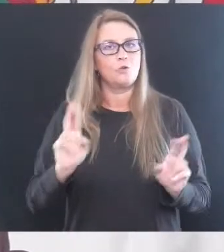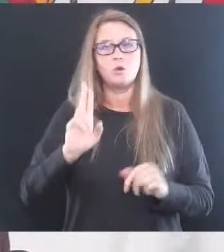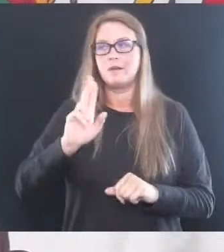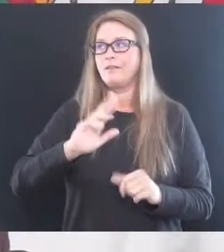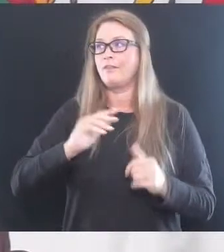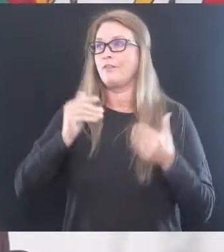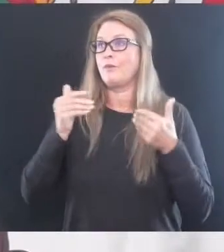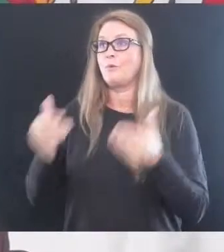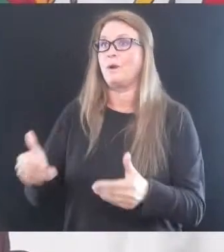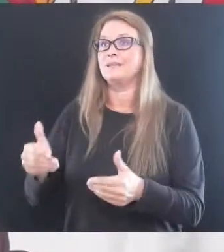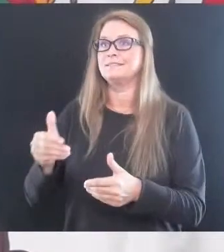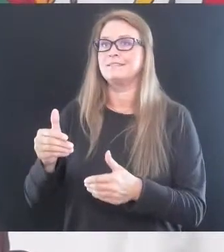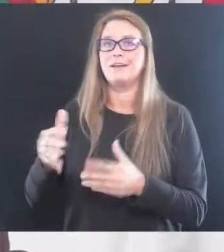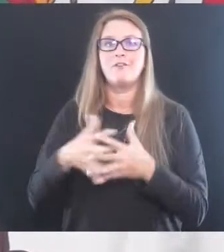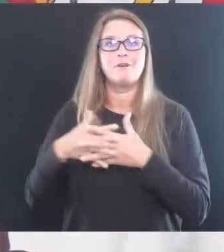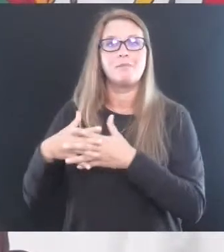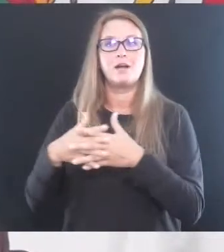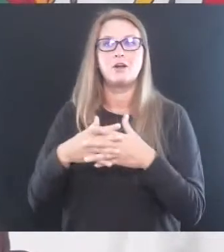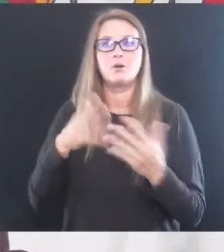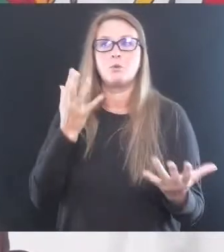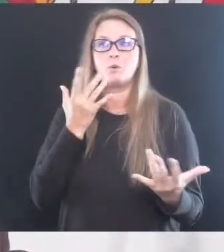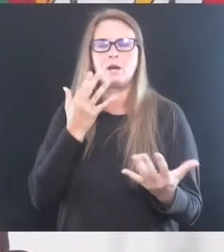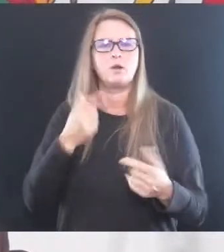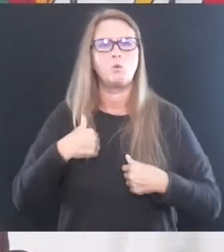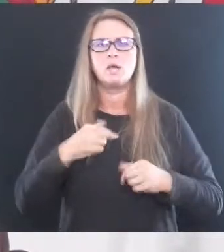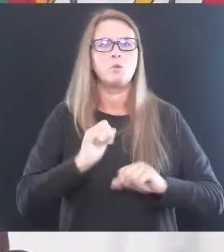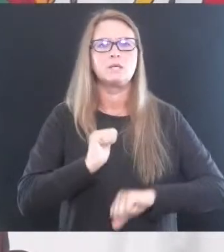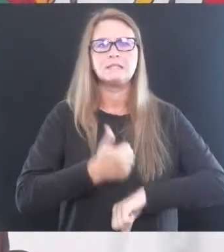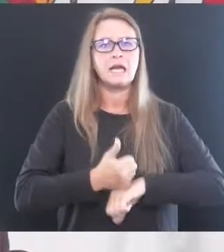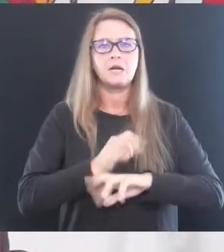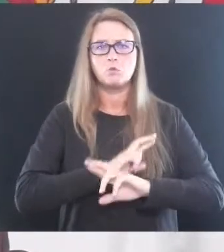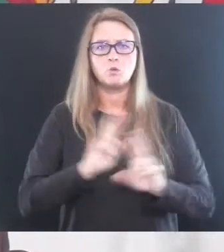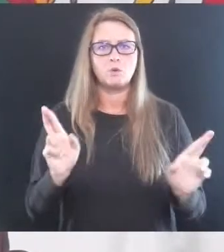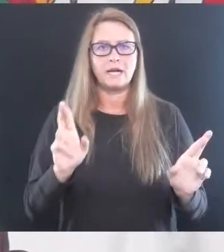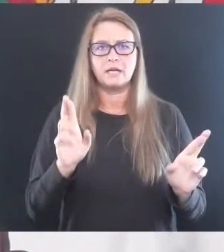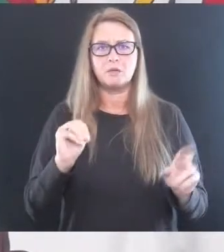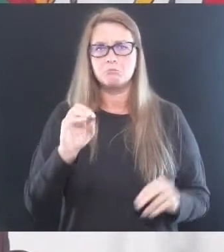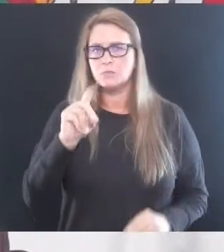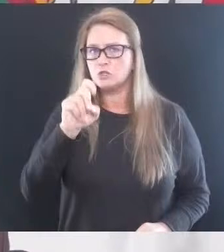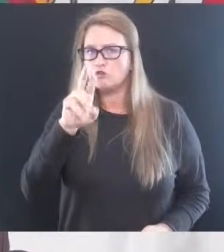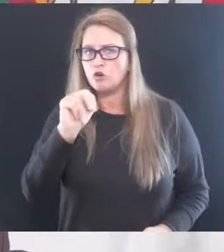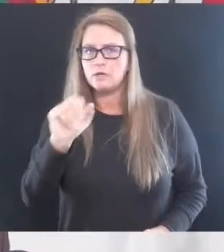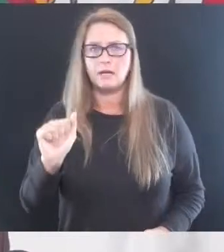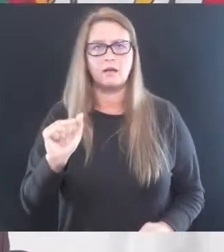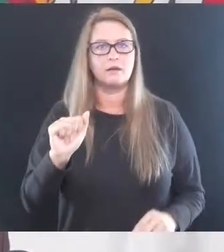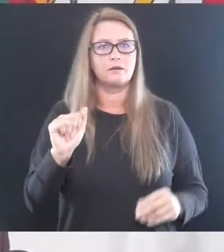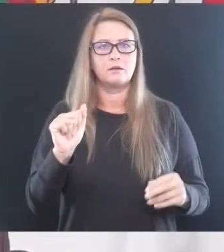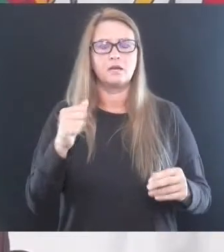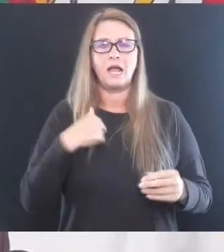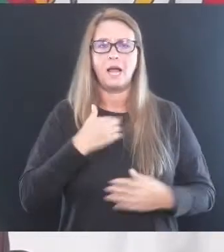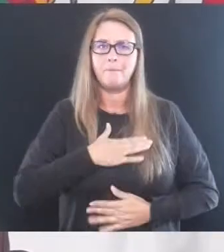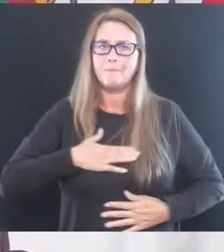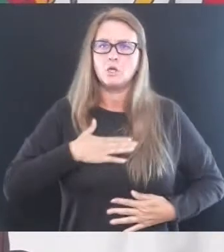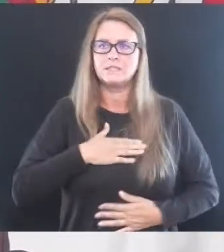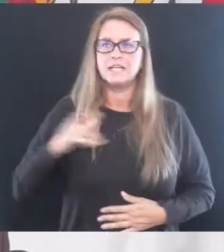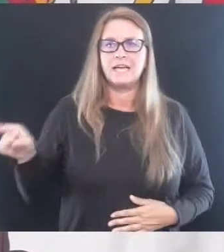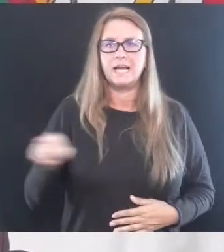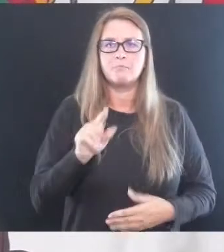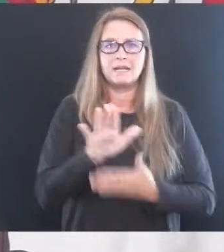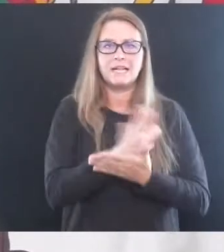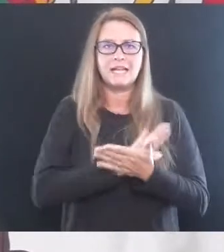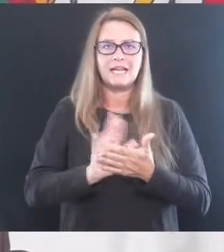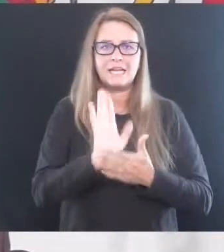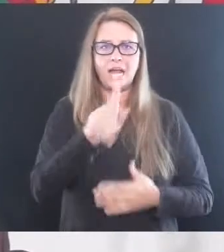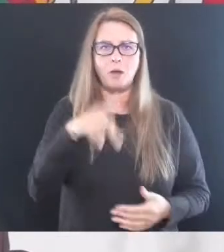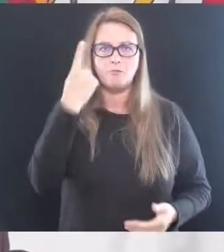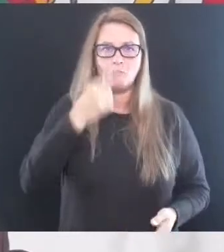was still stumbling around all over themselves, we did have Moderna and everything. And so I appreciate him cleaning that up. And you'll find in